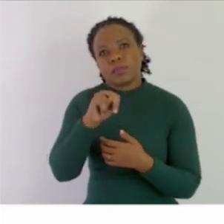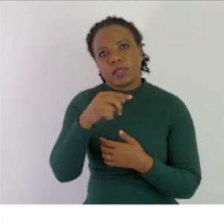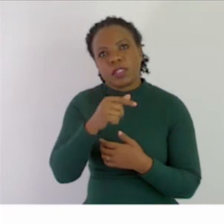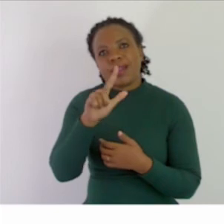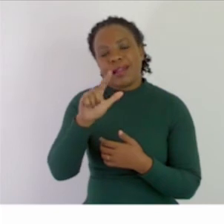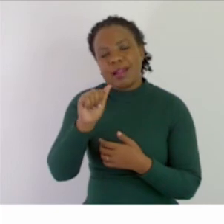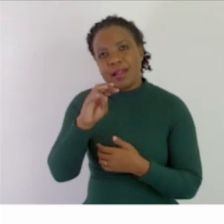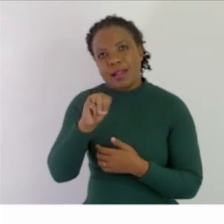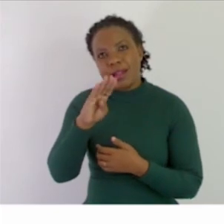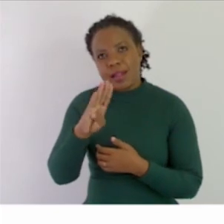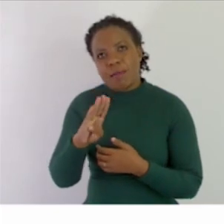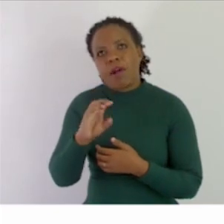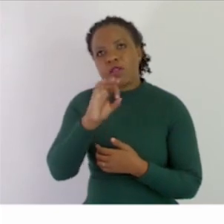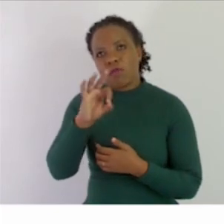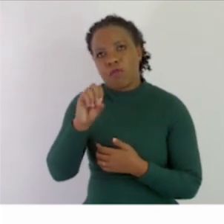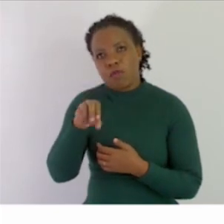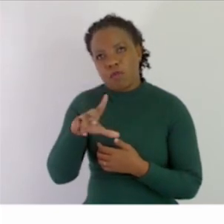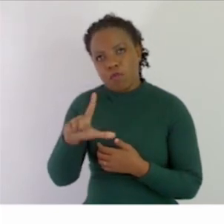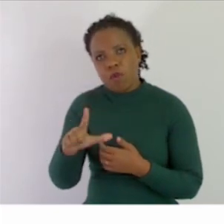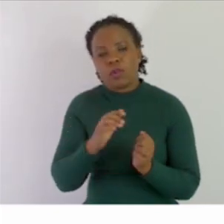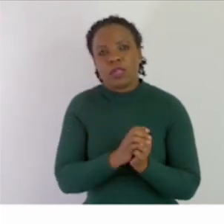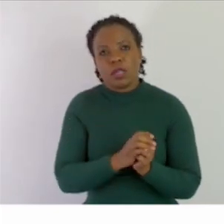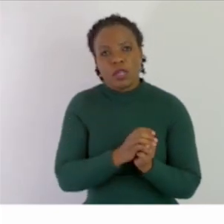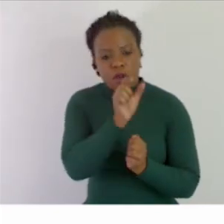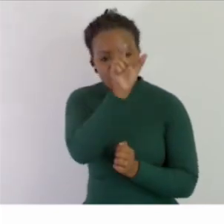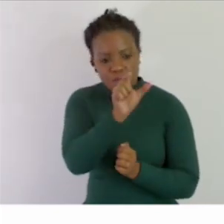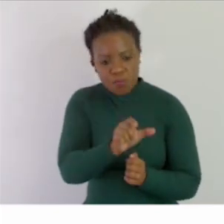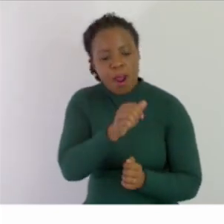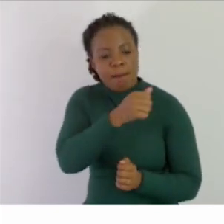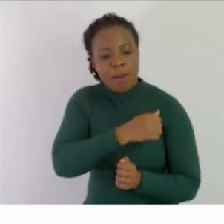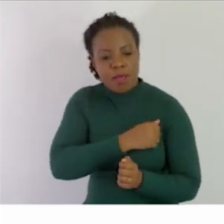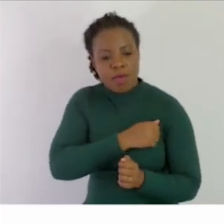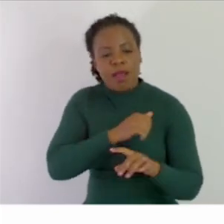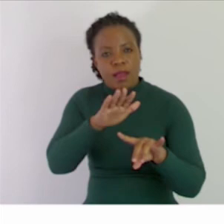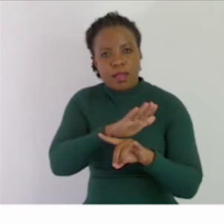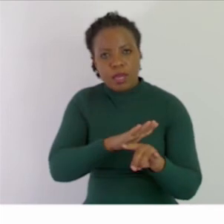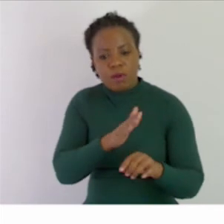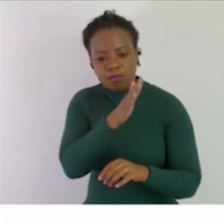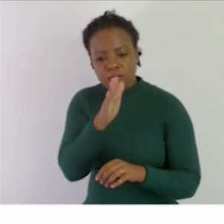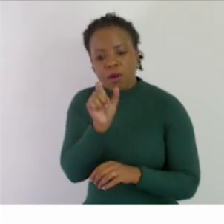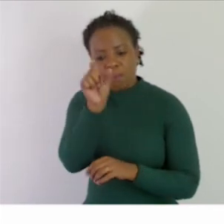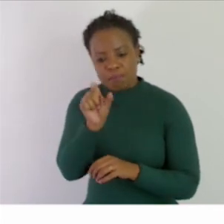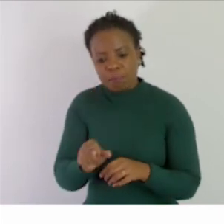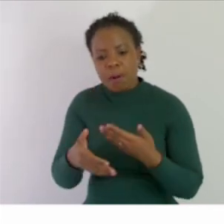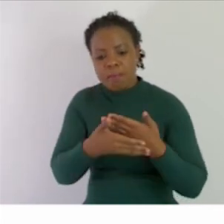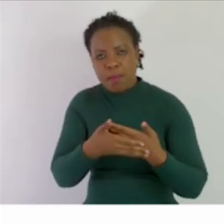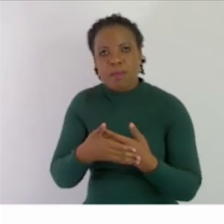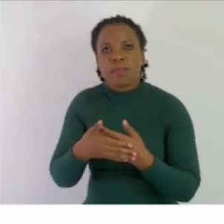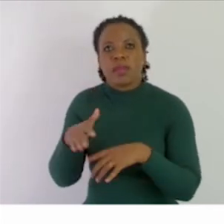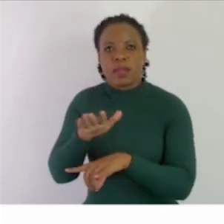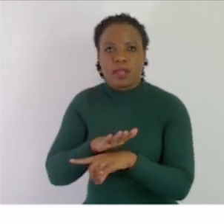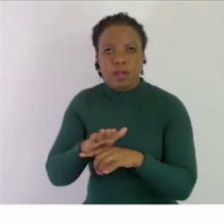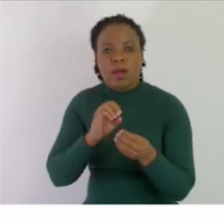Write these next to their mommy animal. Number